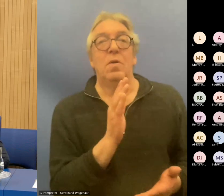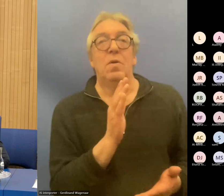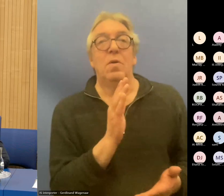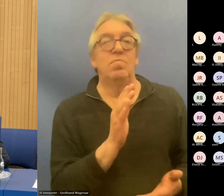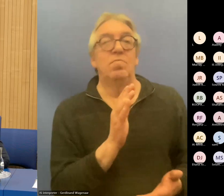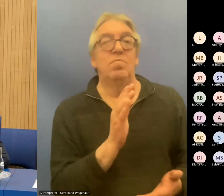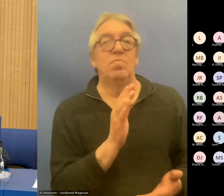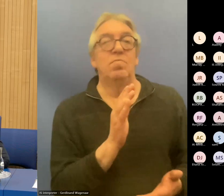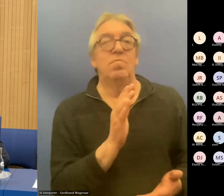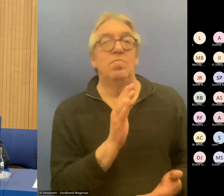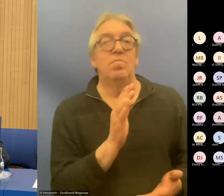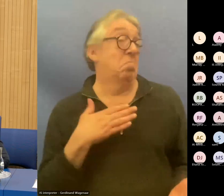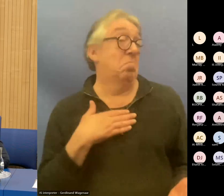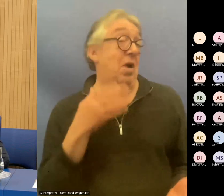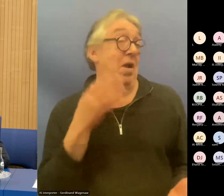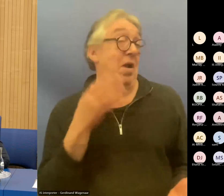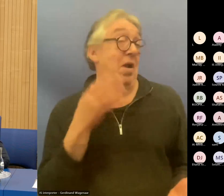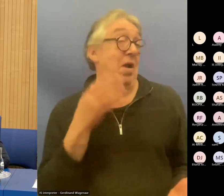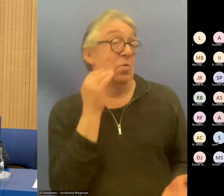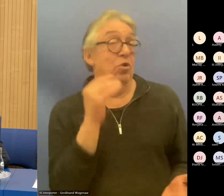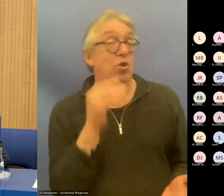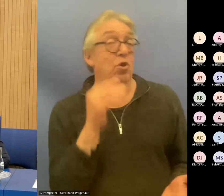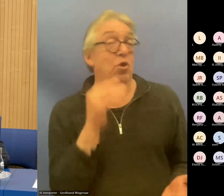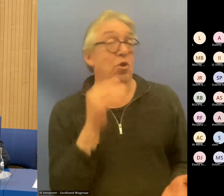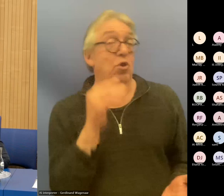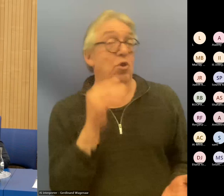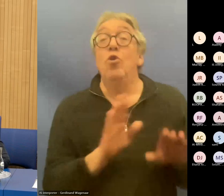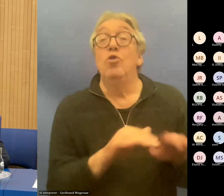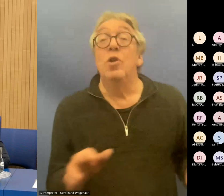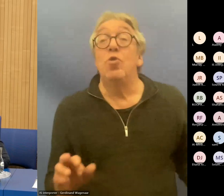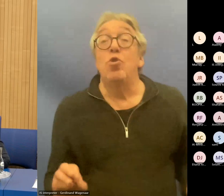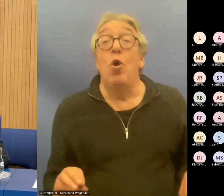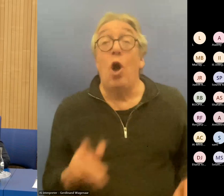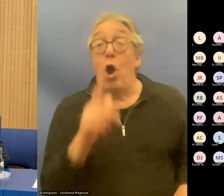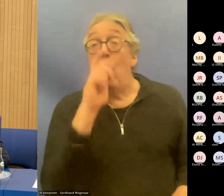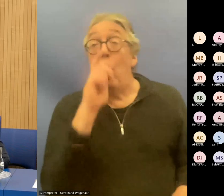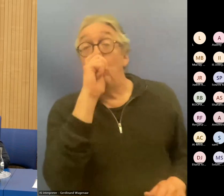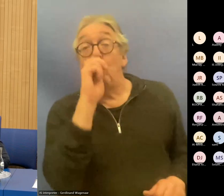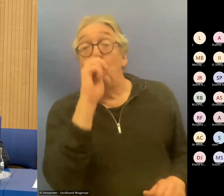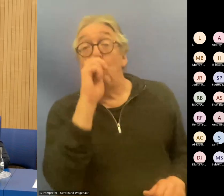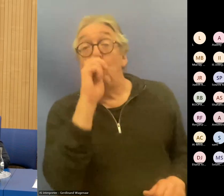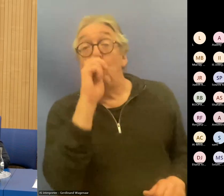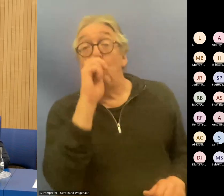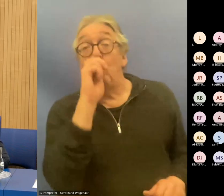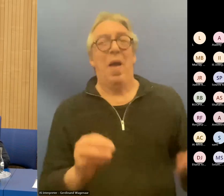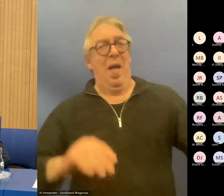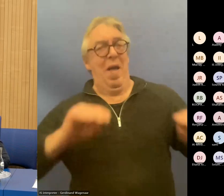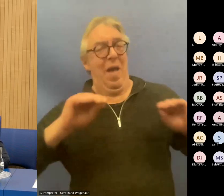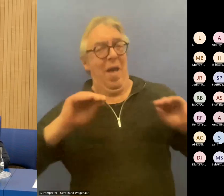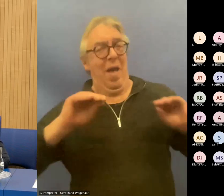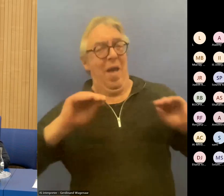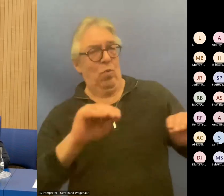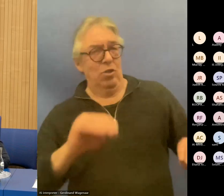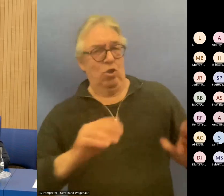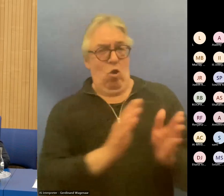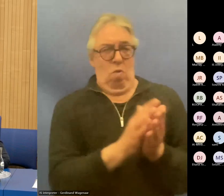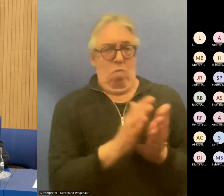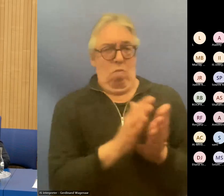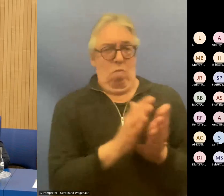experienced, this is very rarely they use very structured educational books and things.